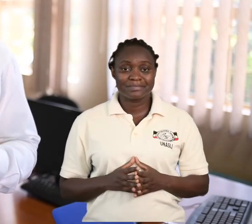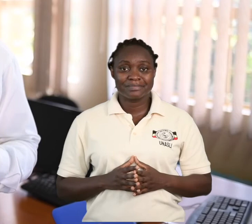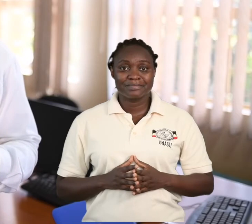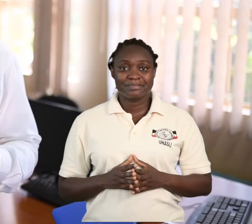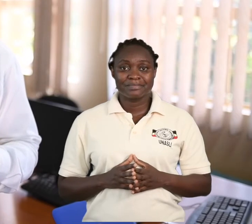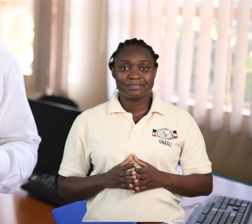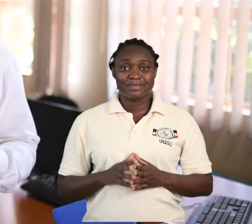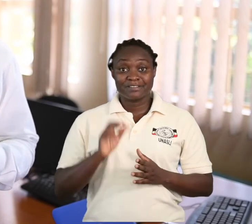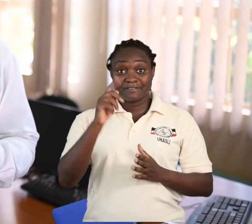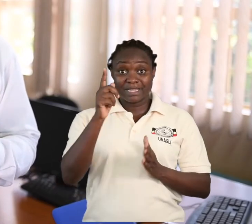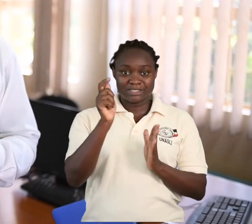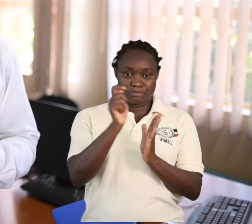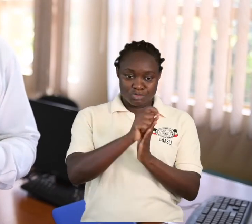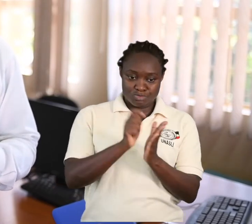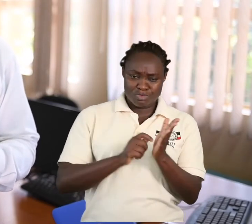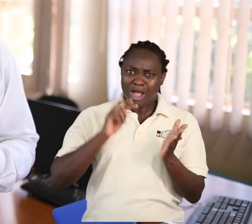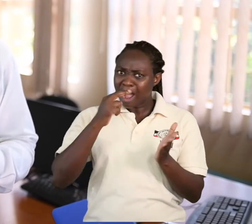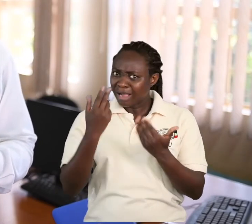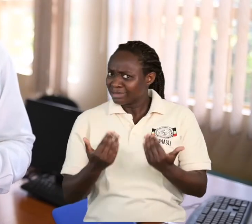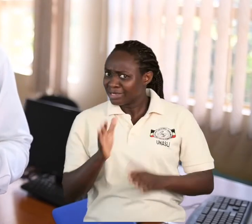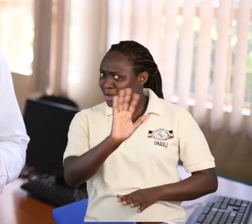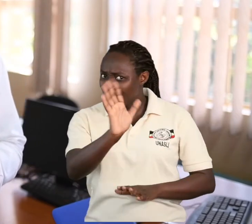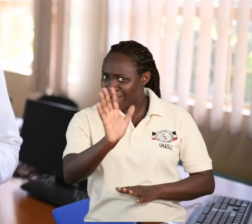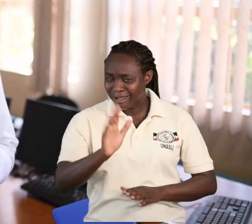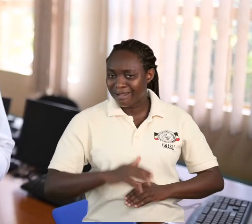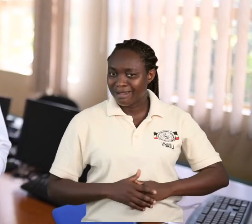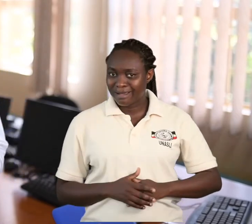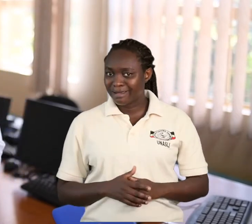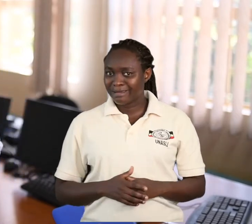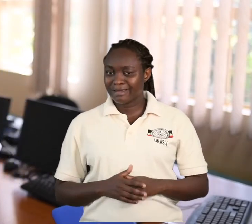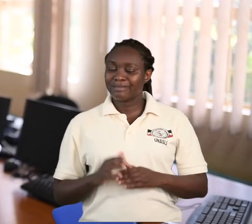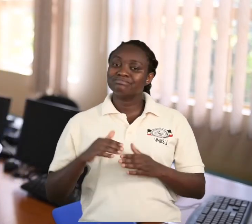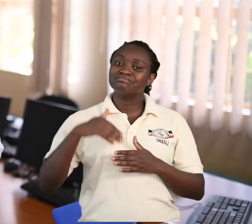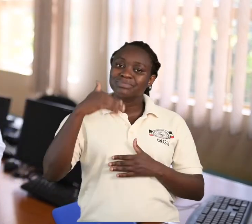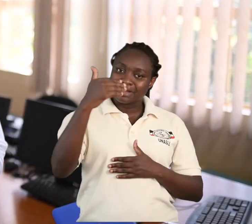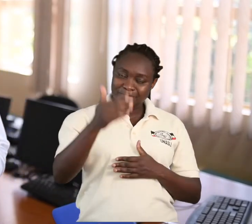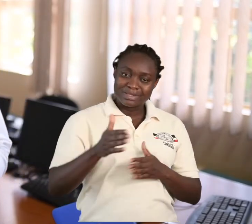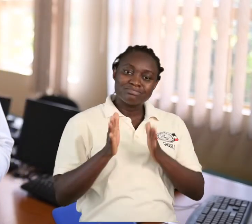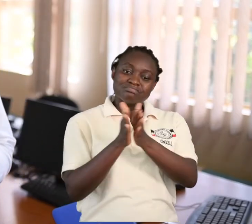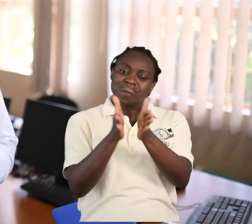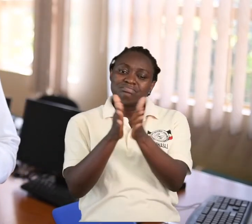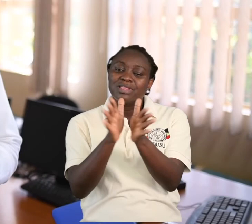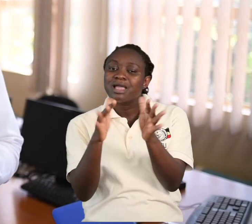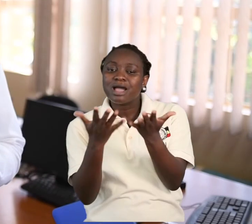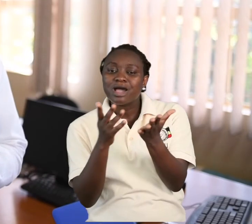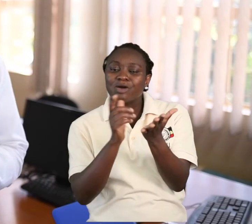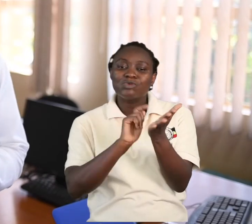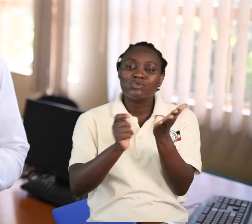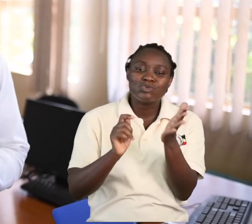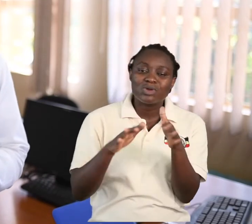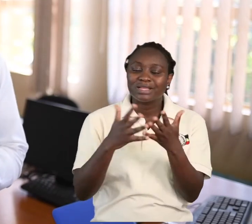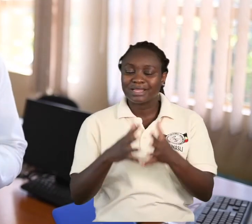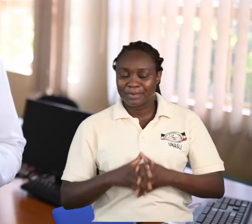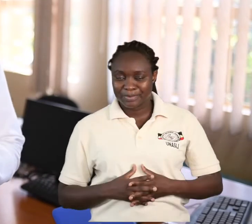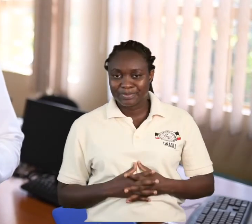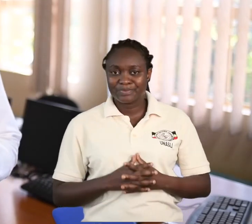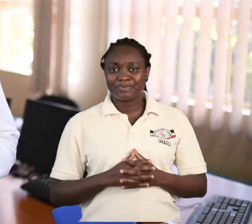Let's first note them. Don't put answers. I'll thereafter give instructions on how to play the game.